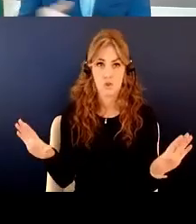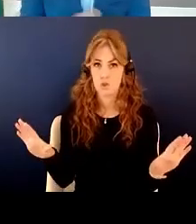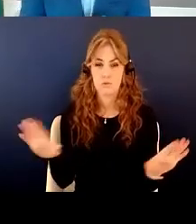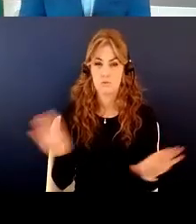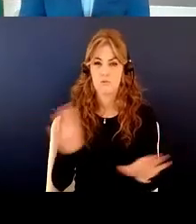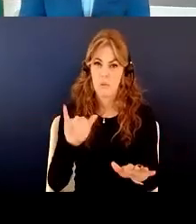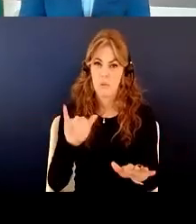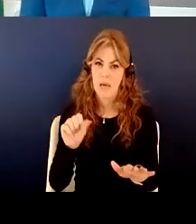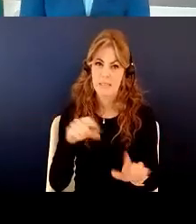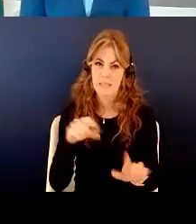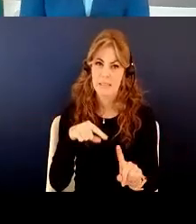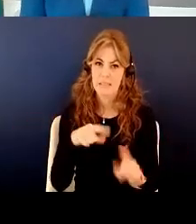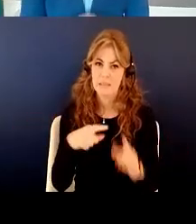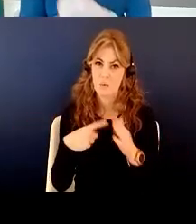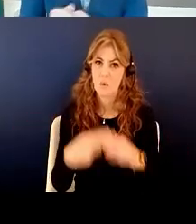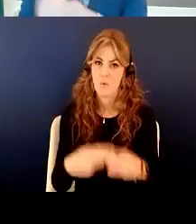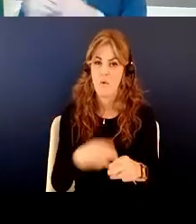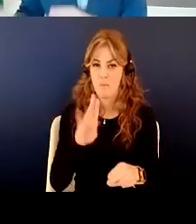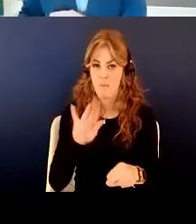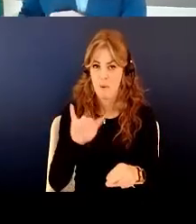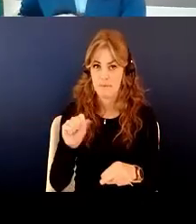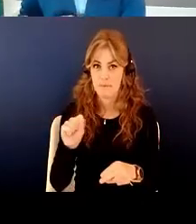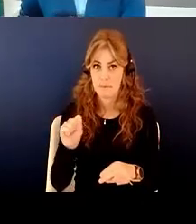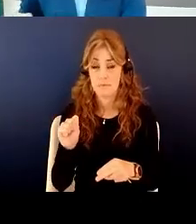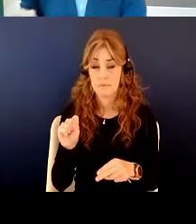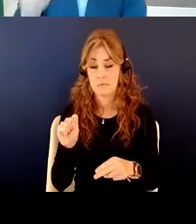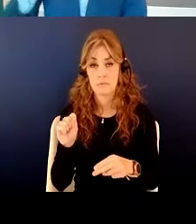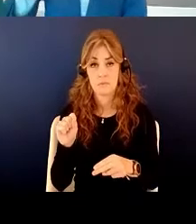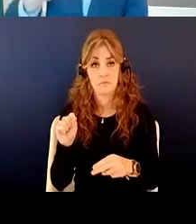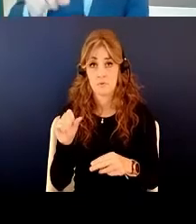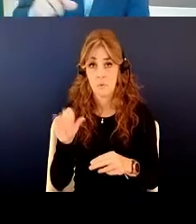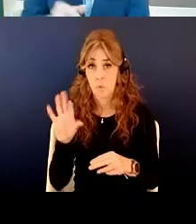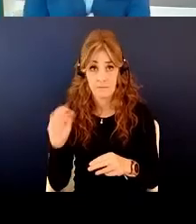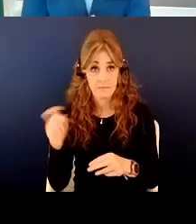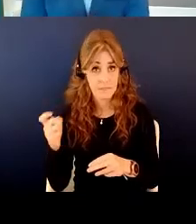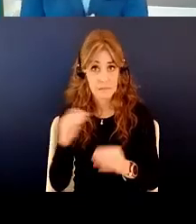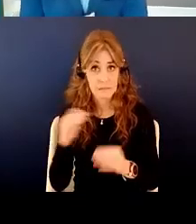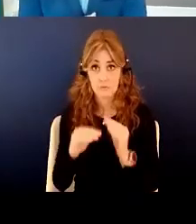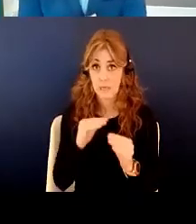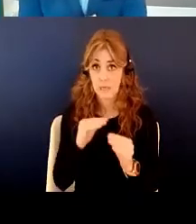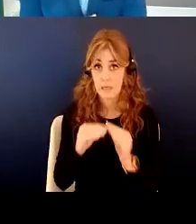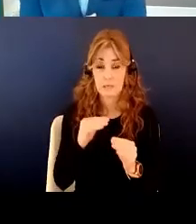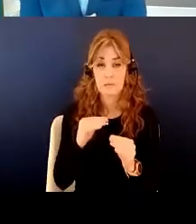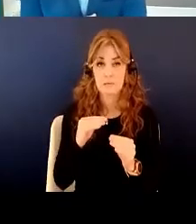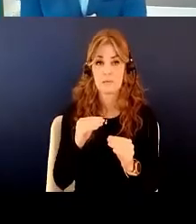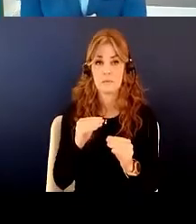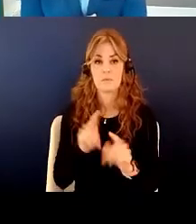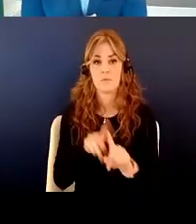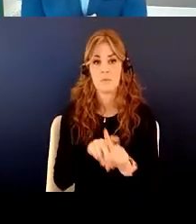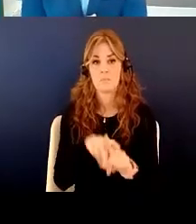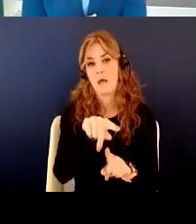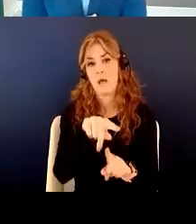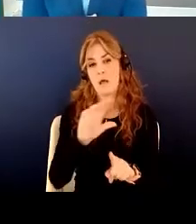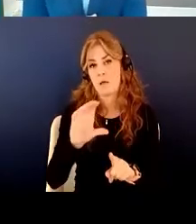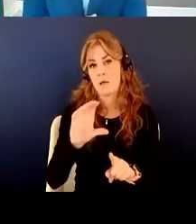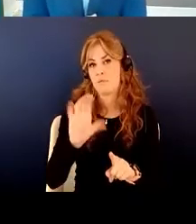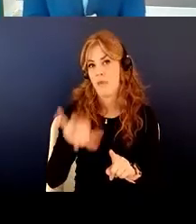biased. And in order to correct that bias, we apply this little correction here on the